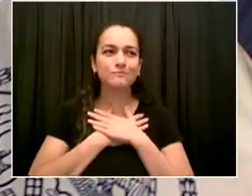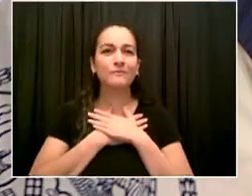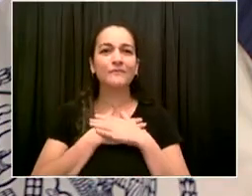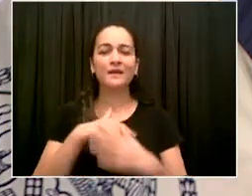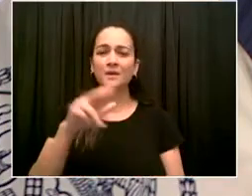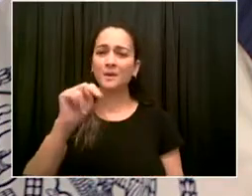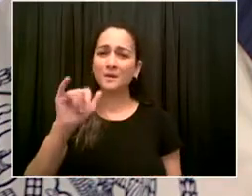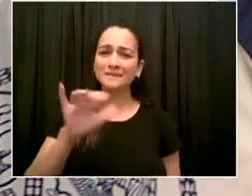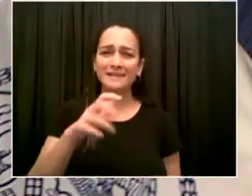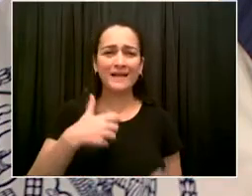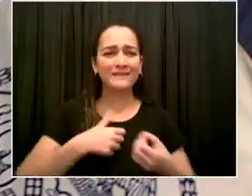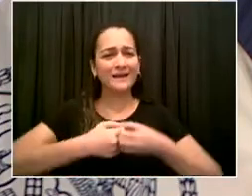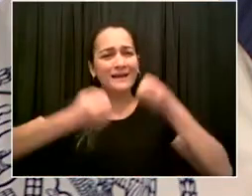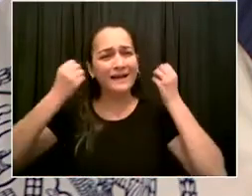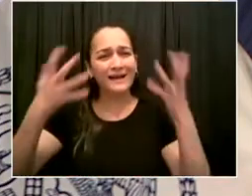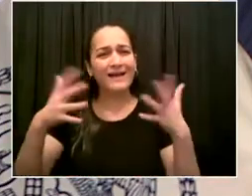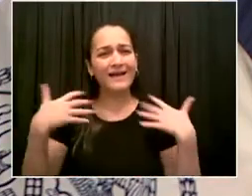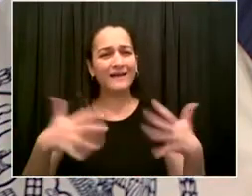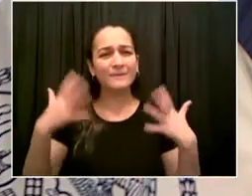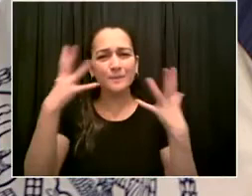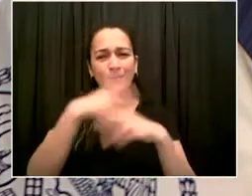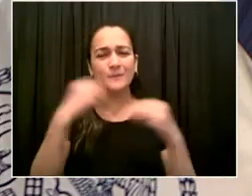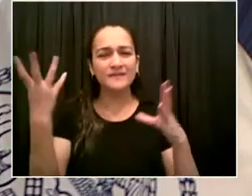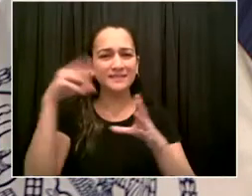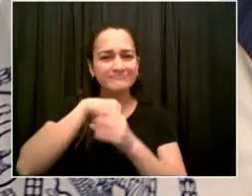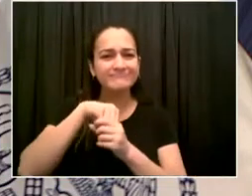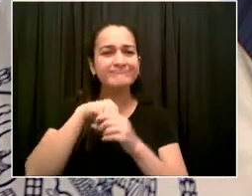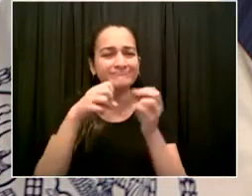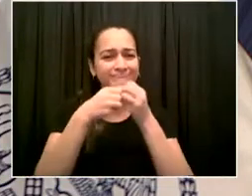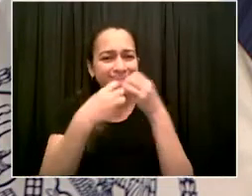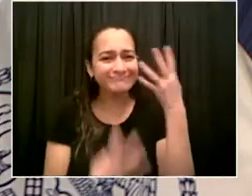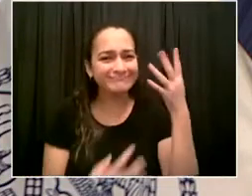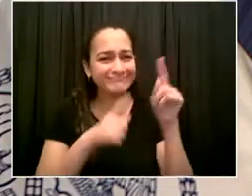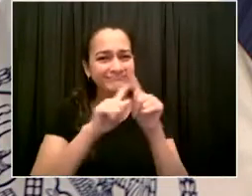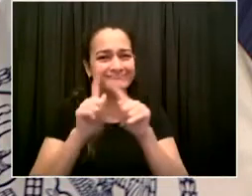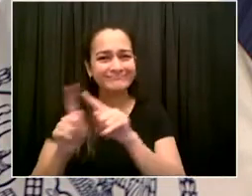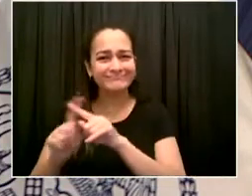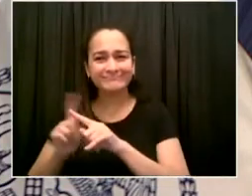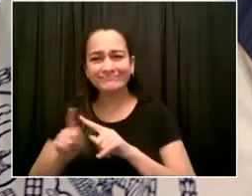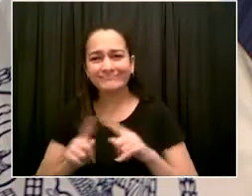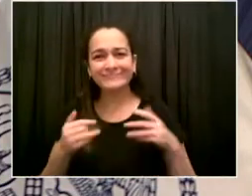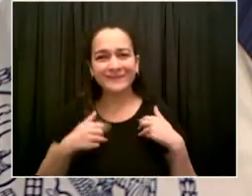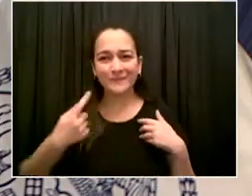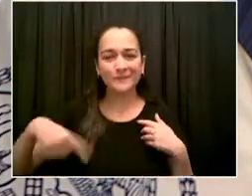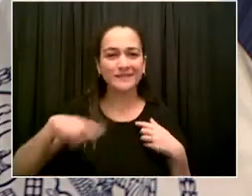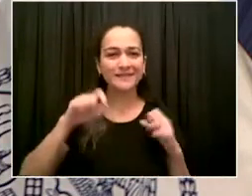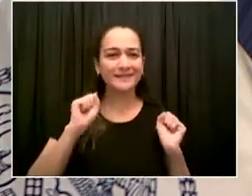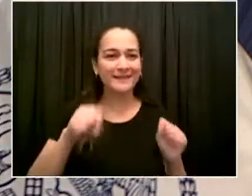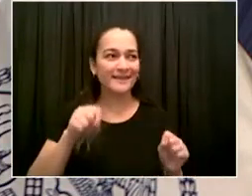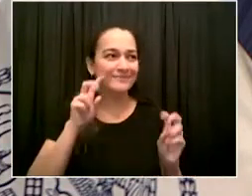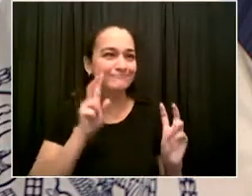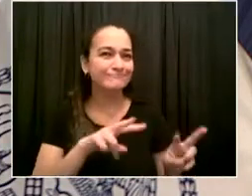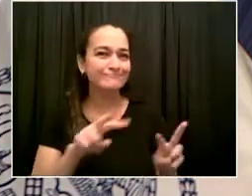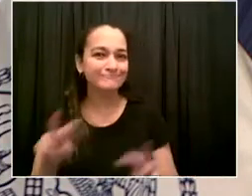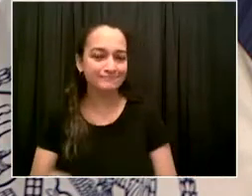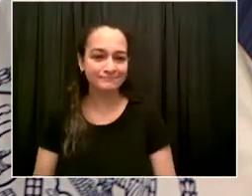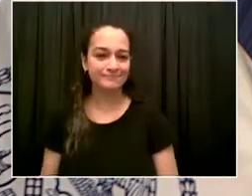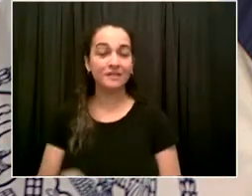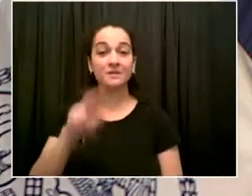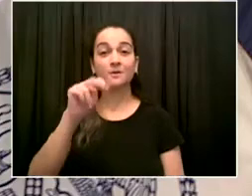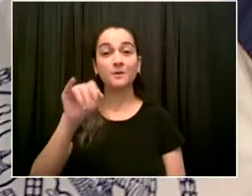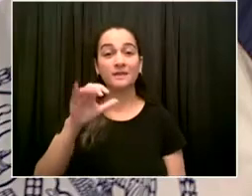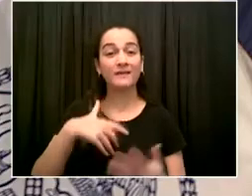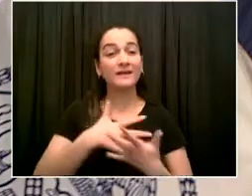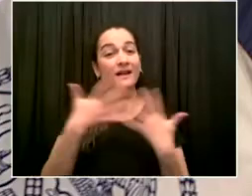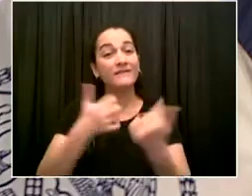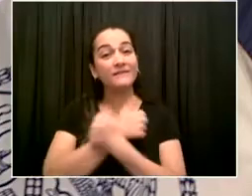one because we've got a lot of love and passion for our neighbors down in Haiti who are going through so much, and for the community here that is going through